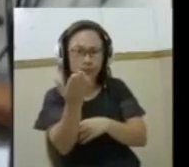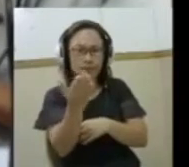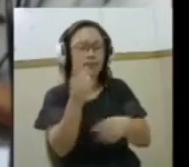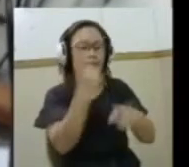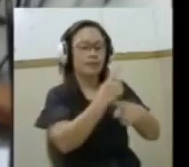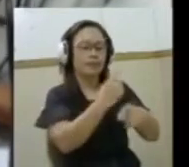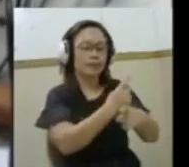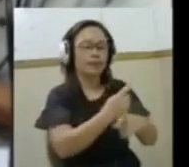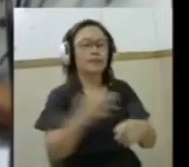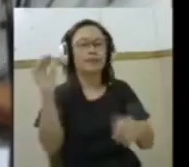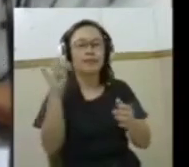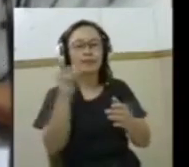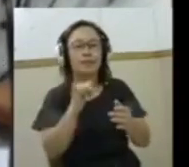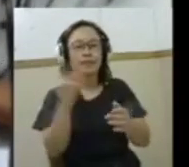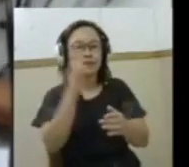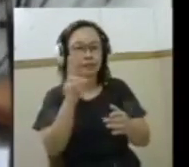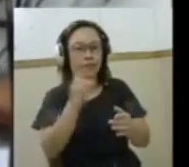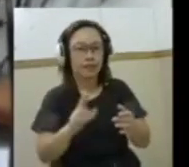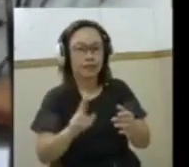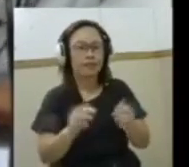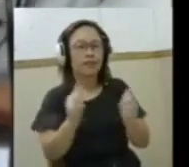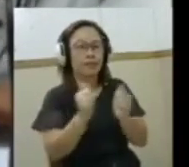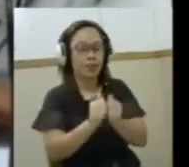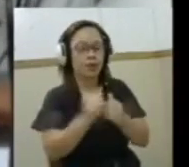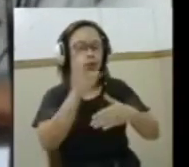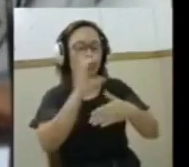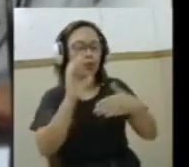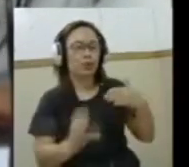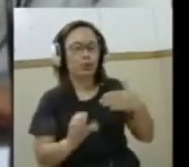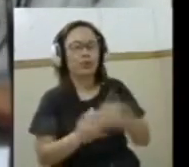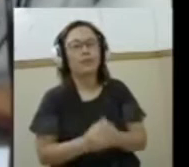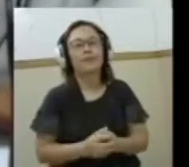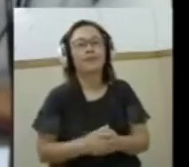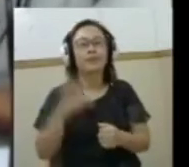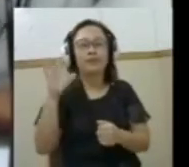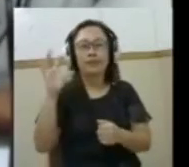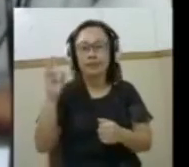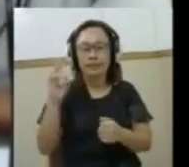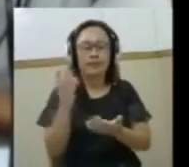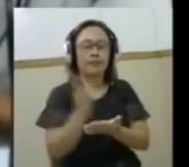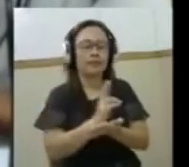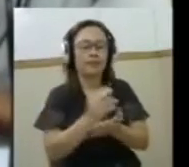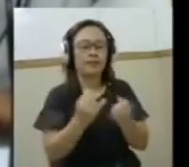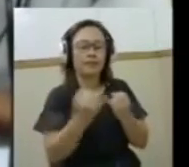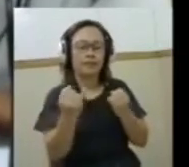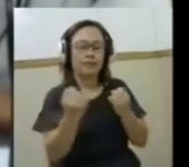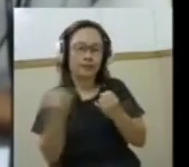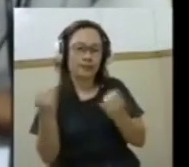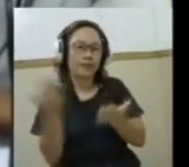correct but used to draw questionable conclusions. That's right. Number 7, research introduces you to